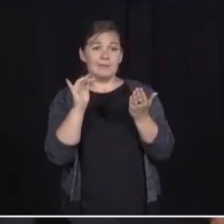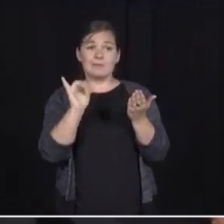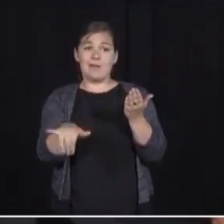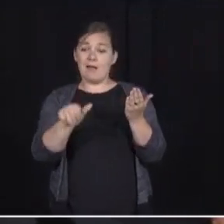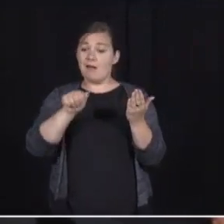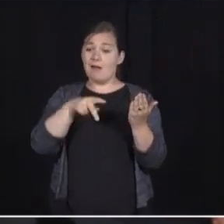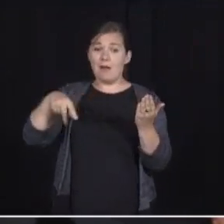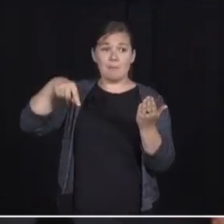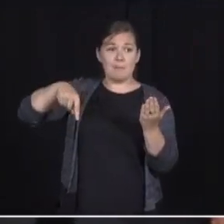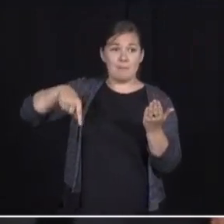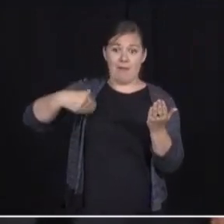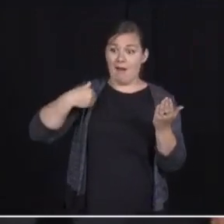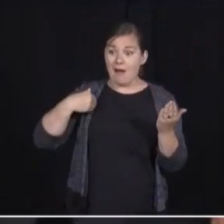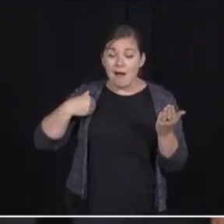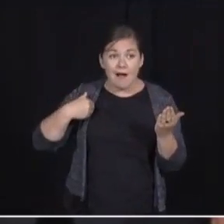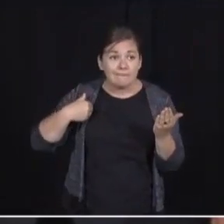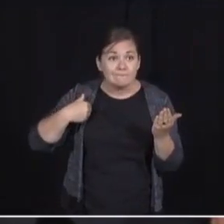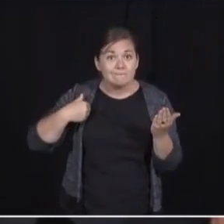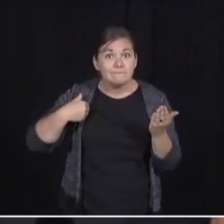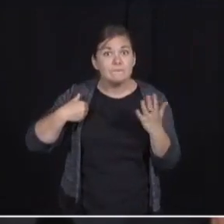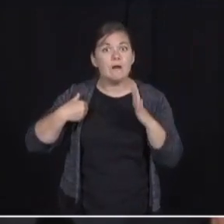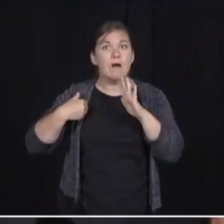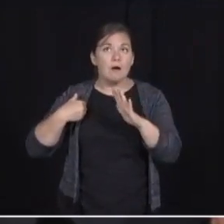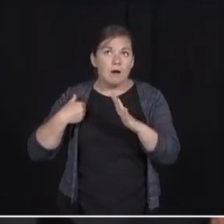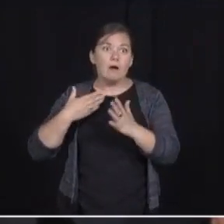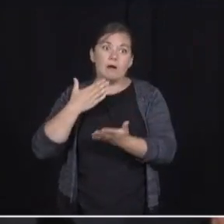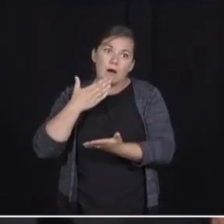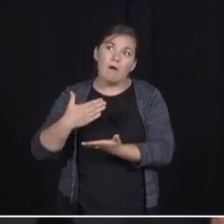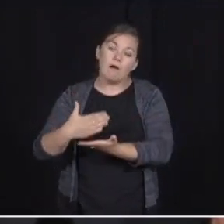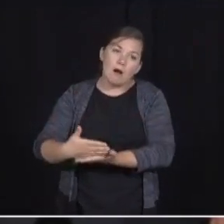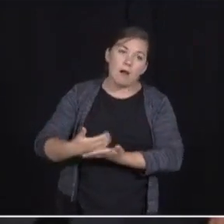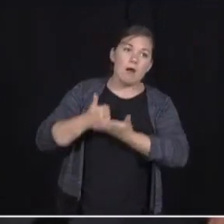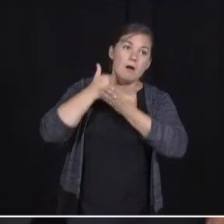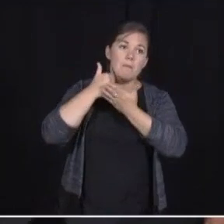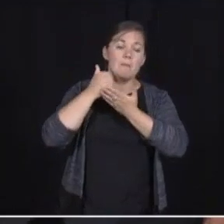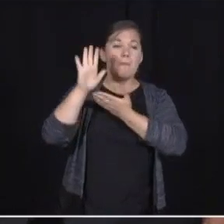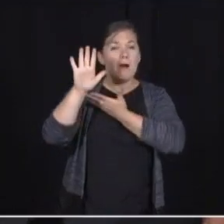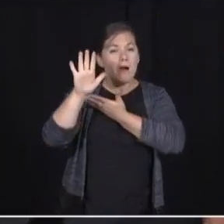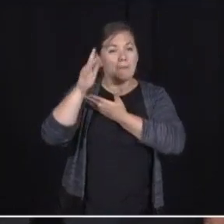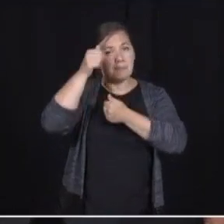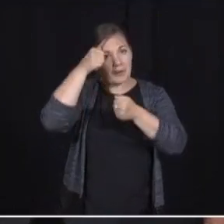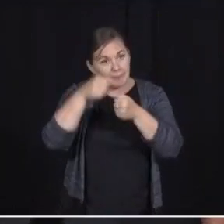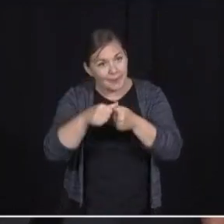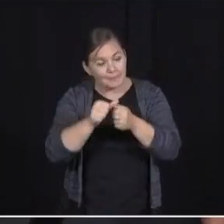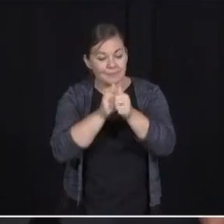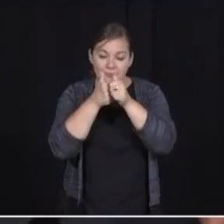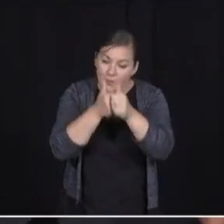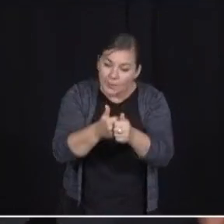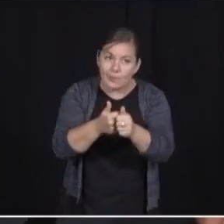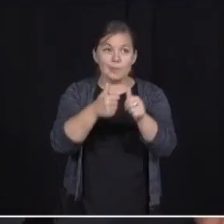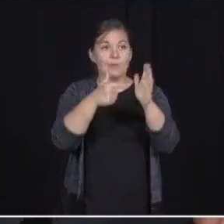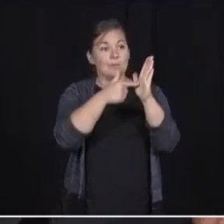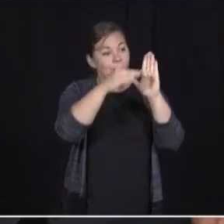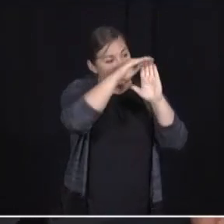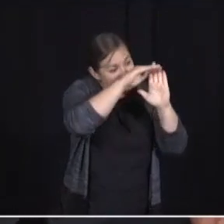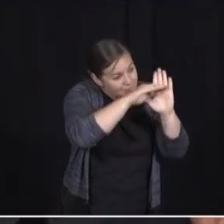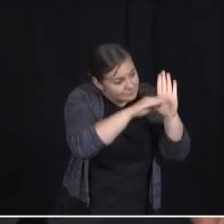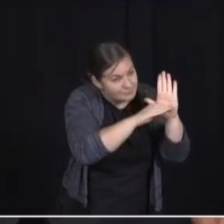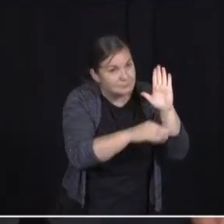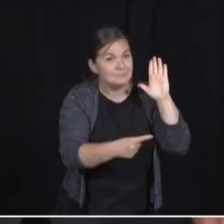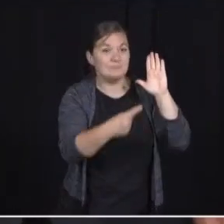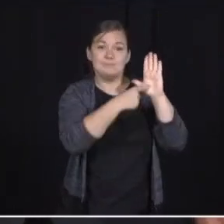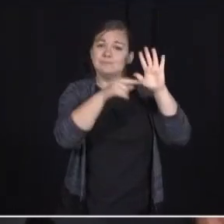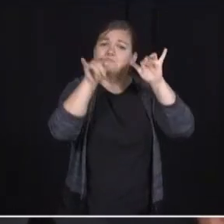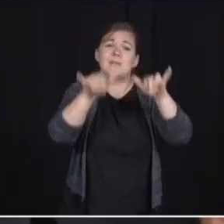These are all good things, but we still have to remember the basics. You know, you have your social bubble. That's the group you